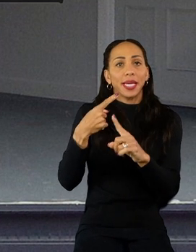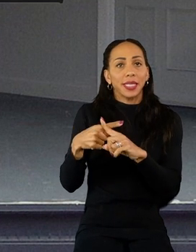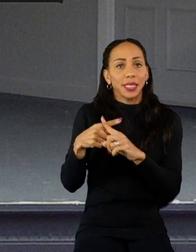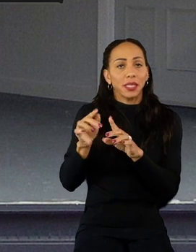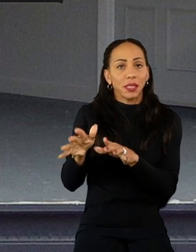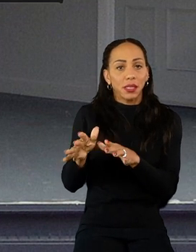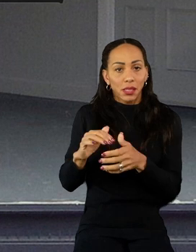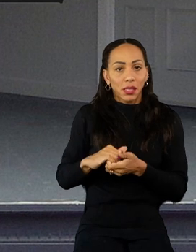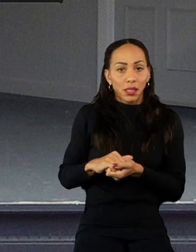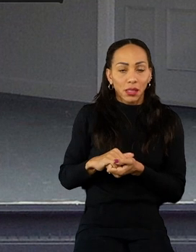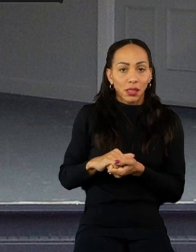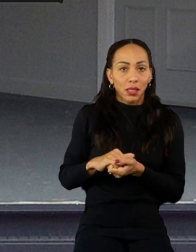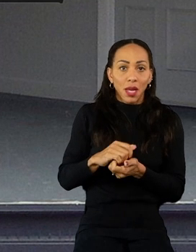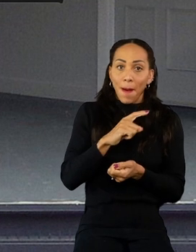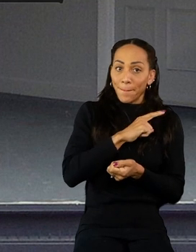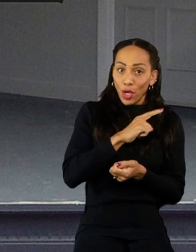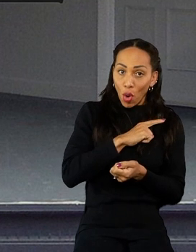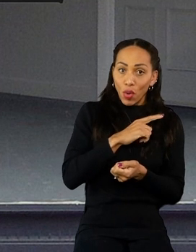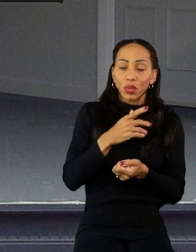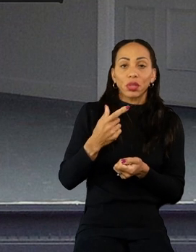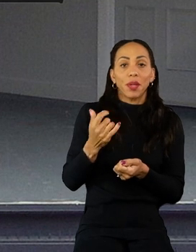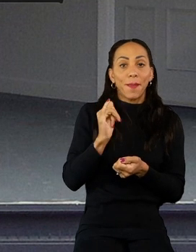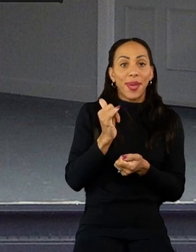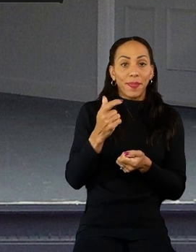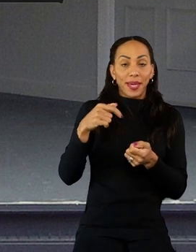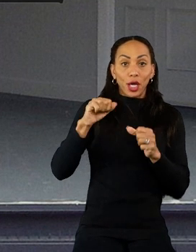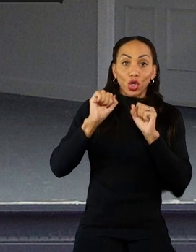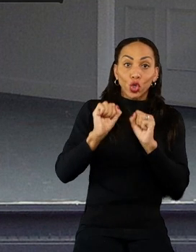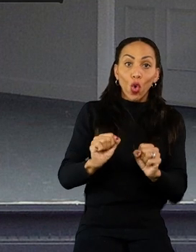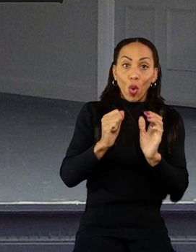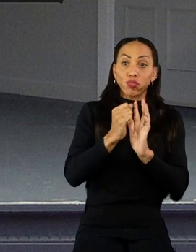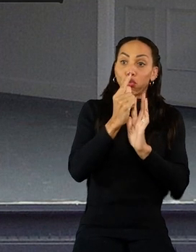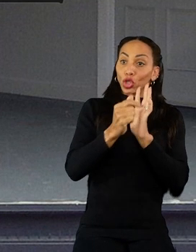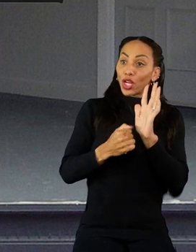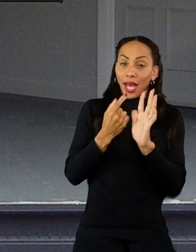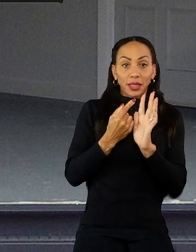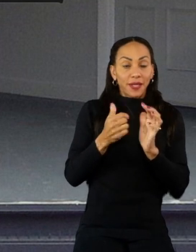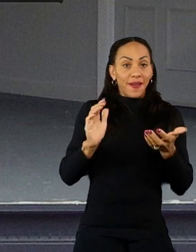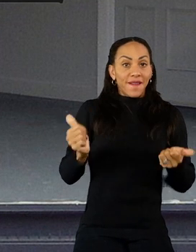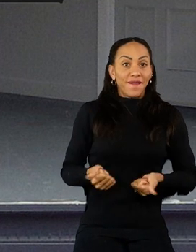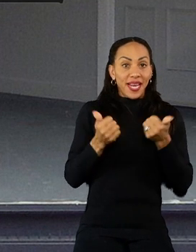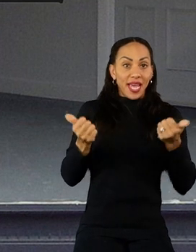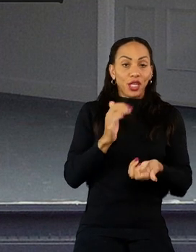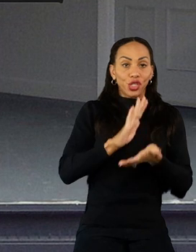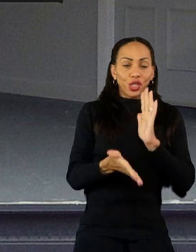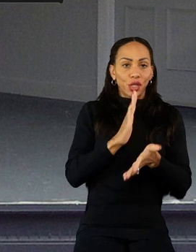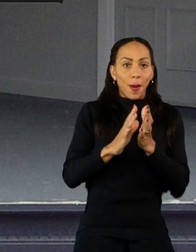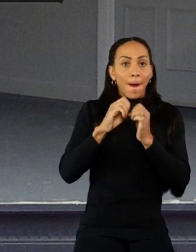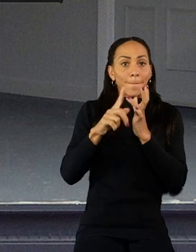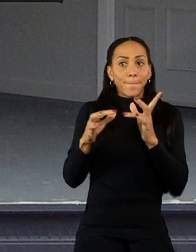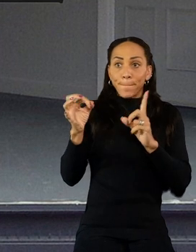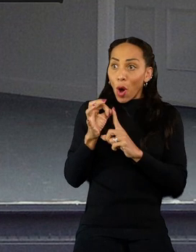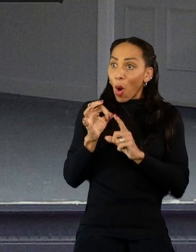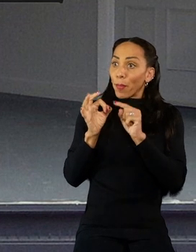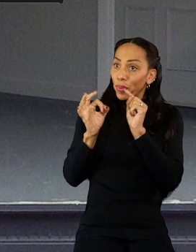using vMix, obviously, because there's going to come a time when the research project ended and you're left with this bit of software